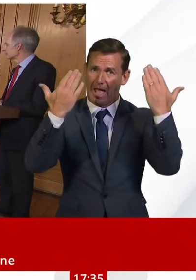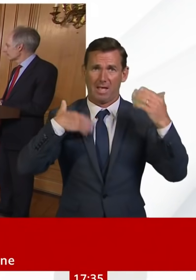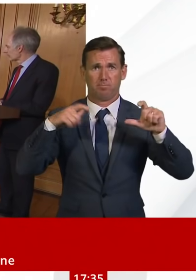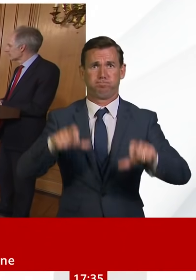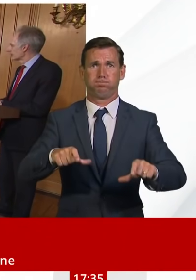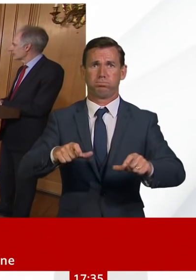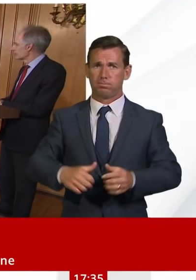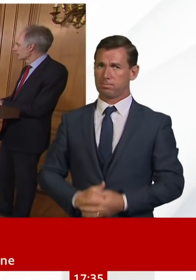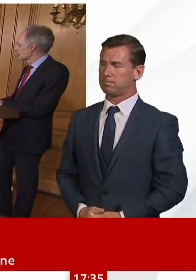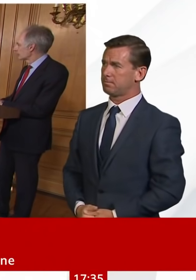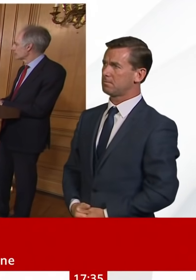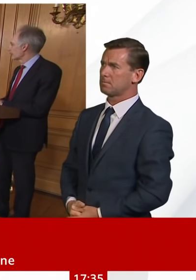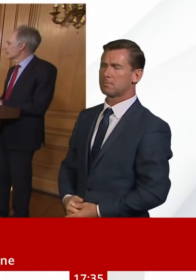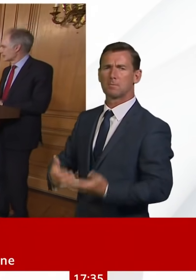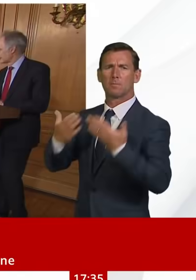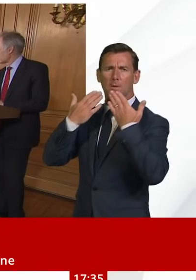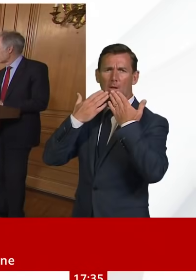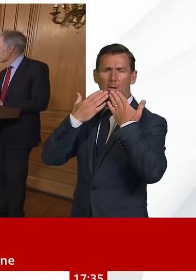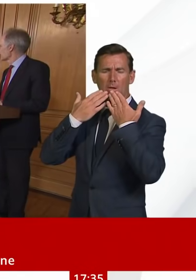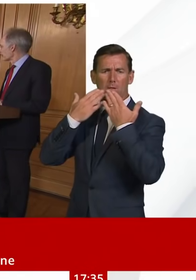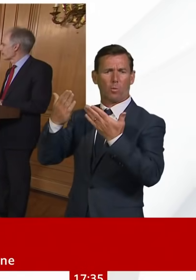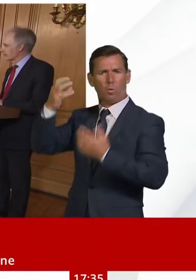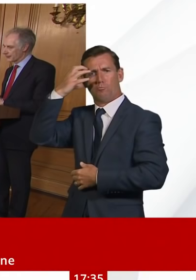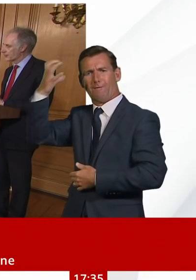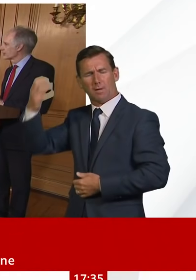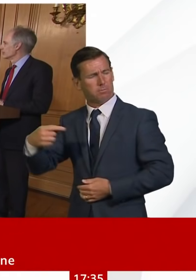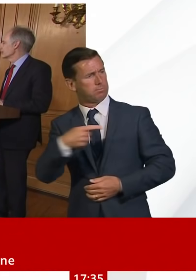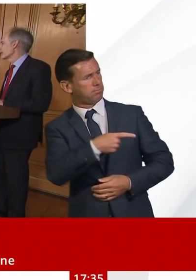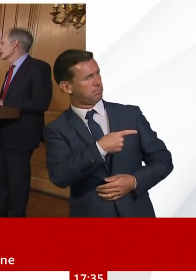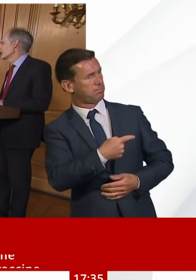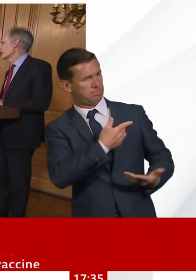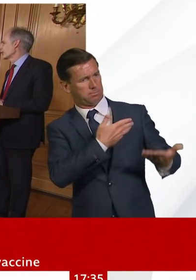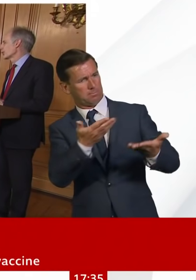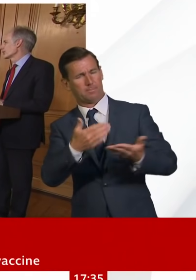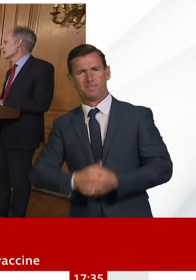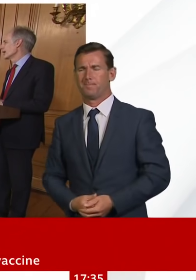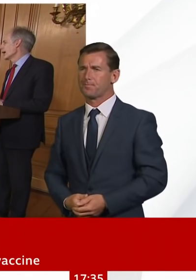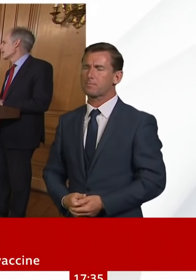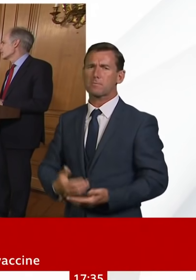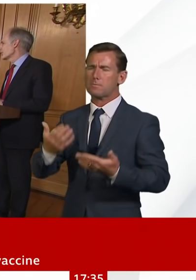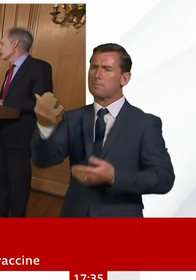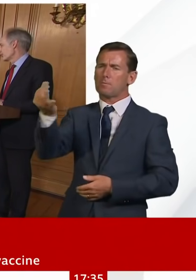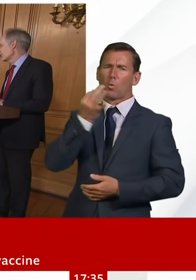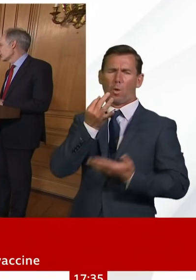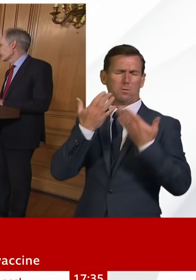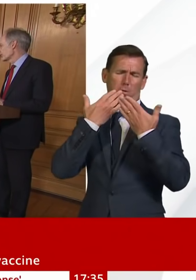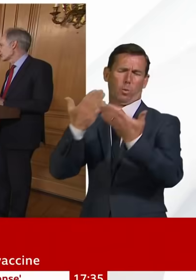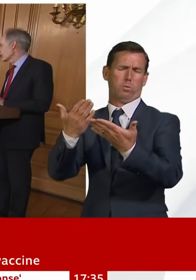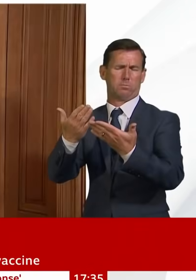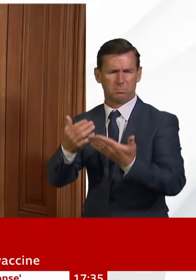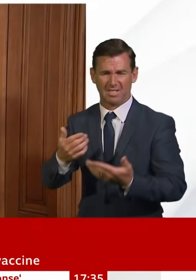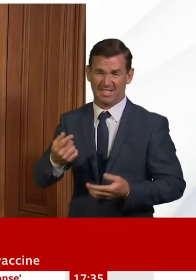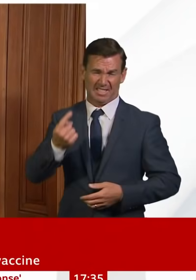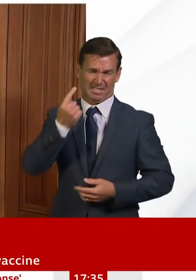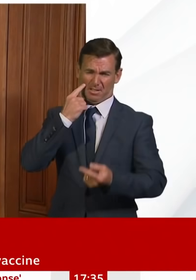Thanks, Professor. John Newton. Yeah, thank you, Chris, for the question. So the simple answer is yes,